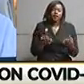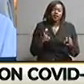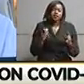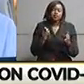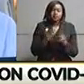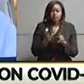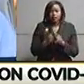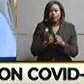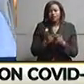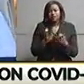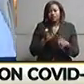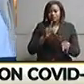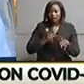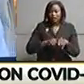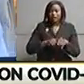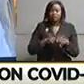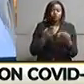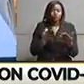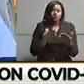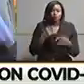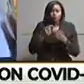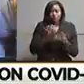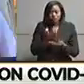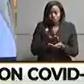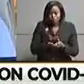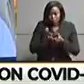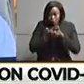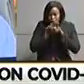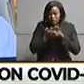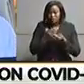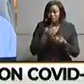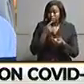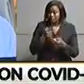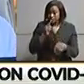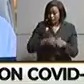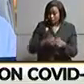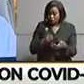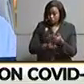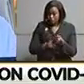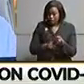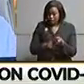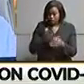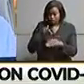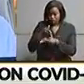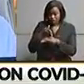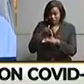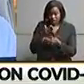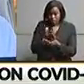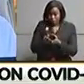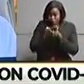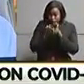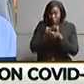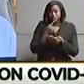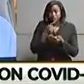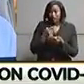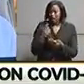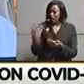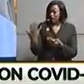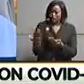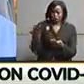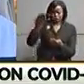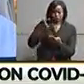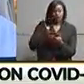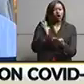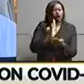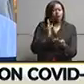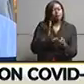to take Holy Communion. He said, "You never put your, when you are receiving the bread, don't put your right hand, because you are